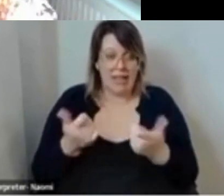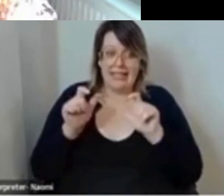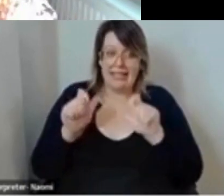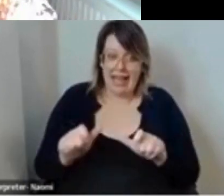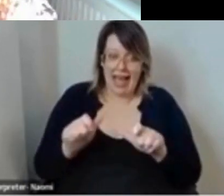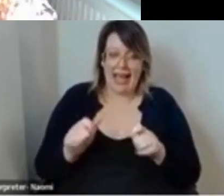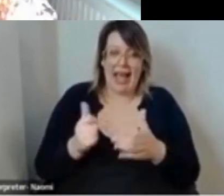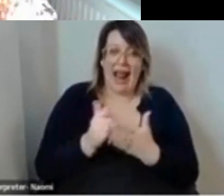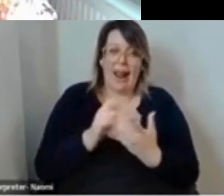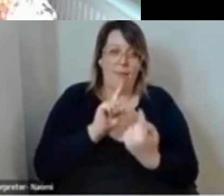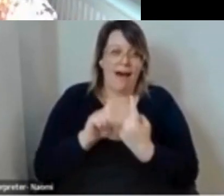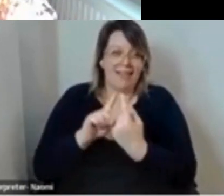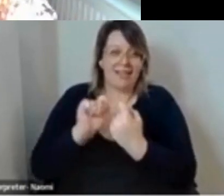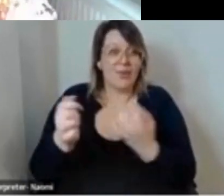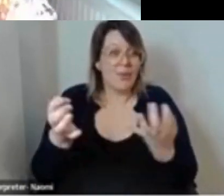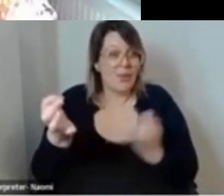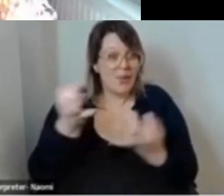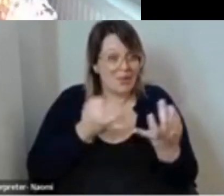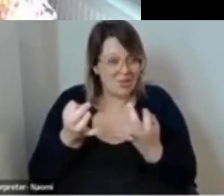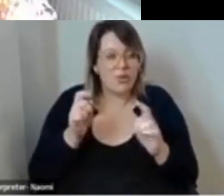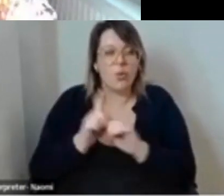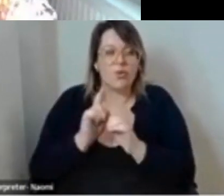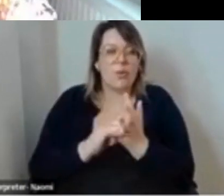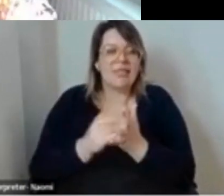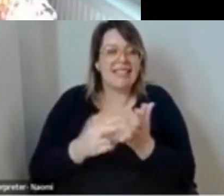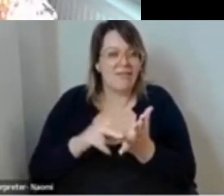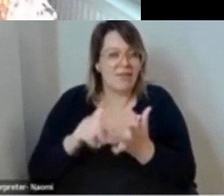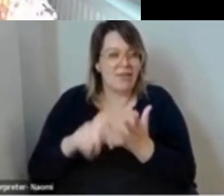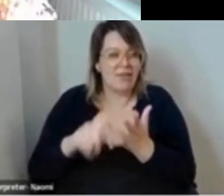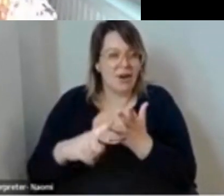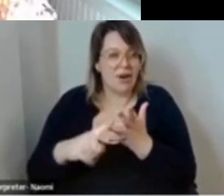where Stefano will also rejoin and participate in the Q&A.